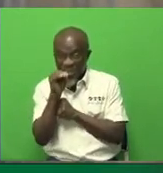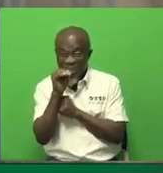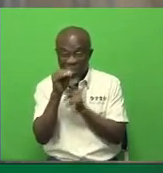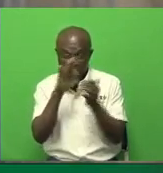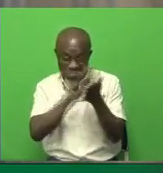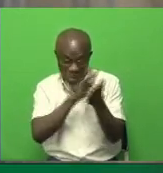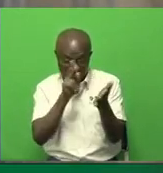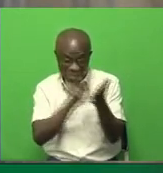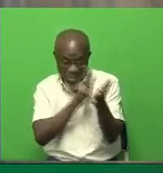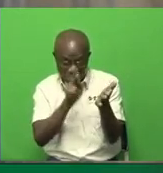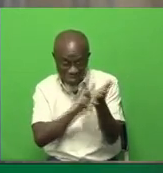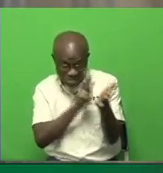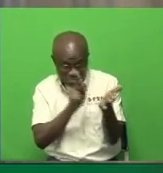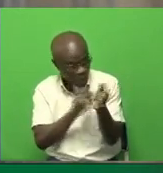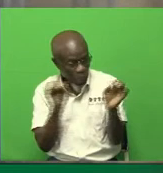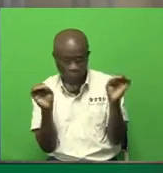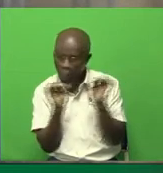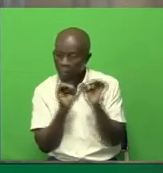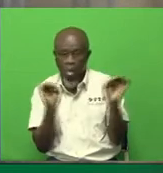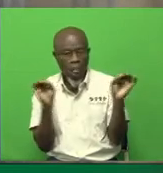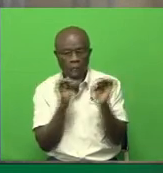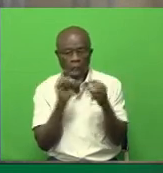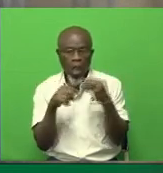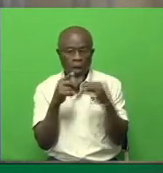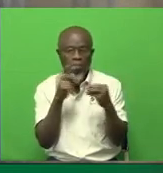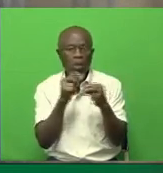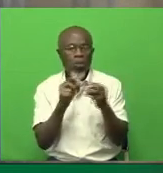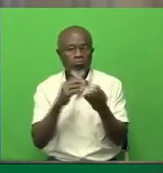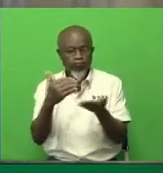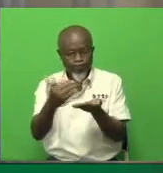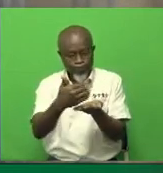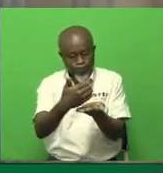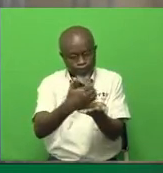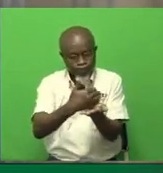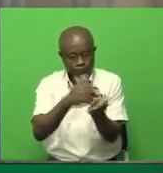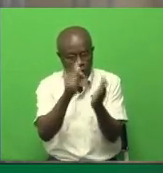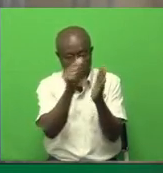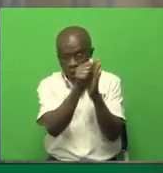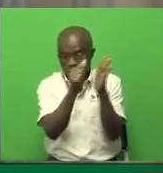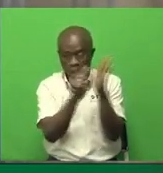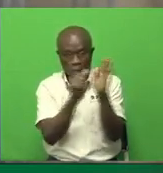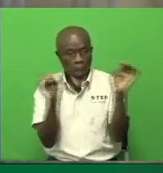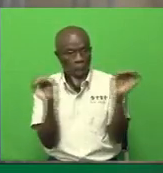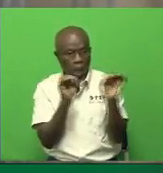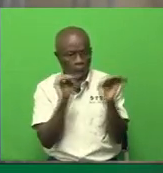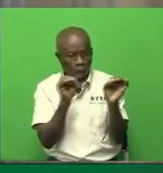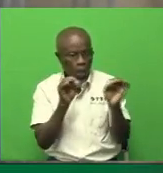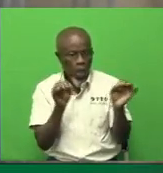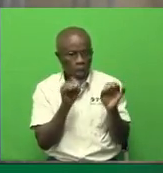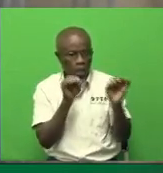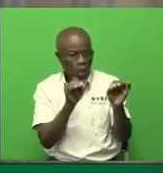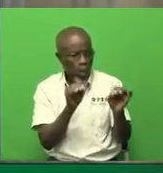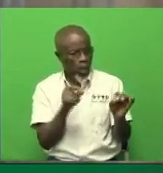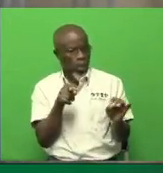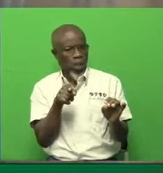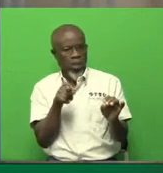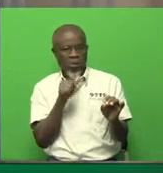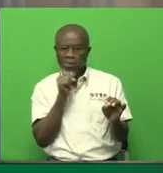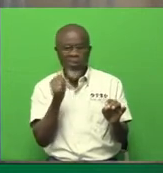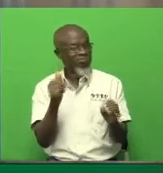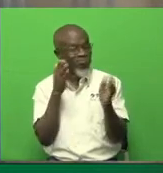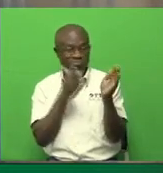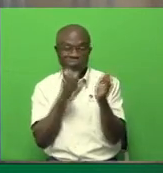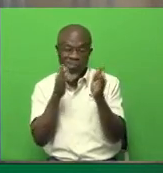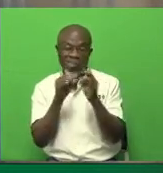not a word about procurement it just vanished it has vanished off the face of the Earth they have no intention of bringing procurement